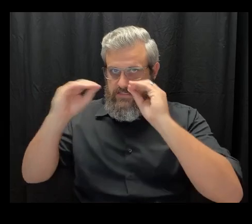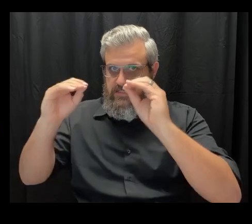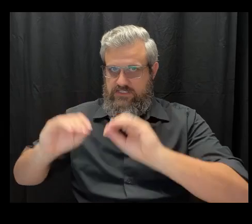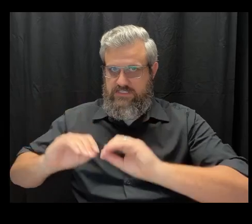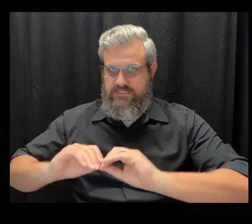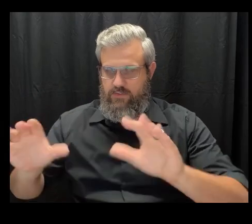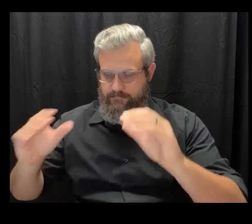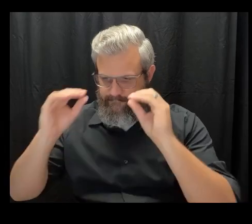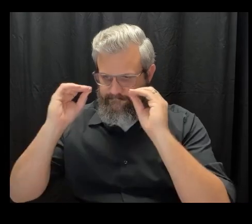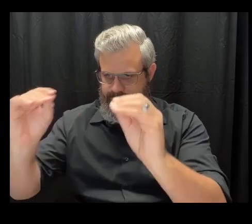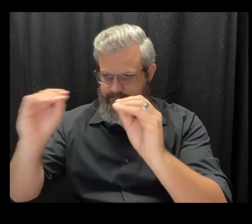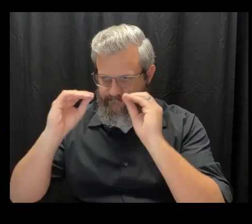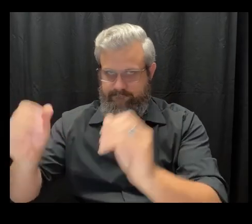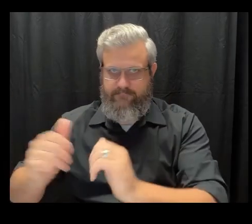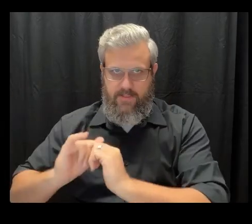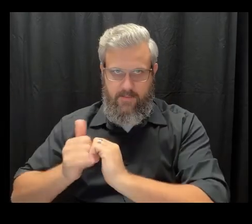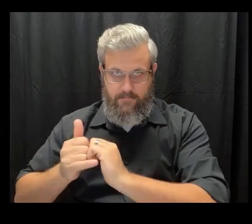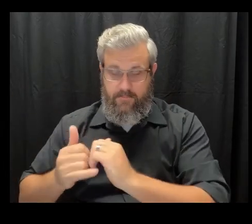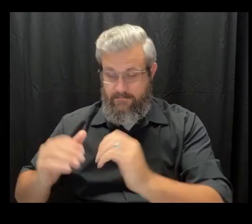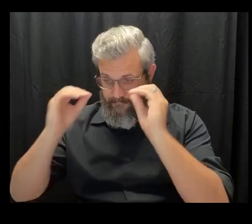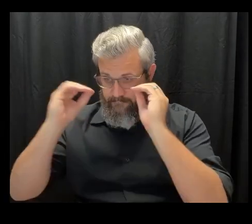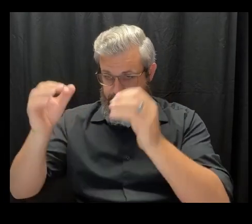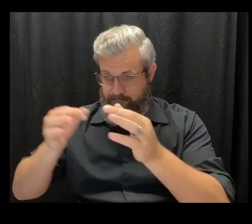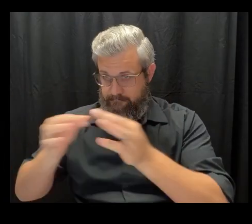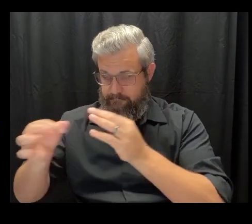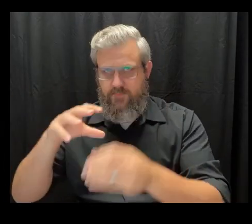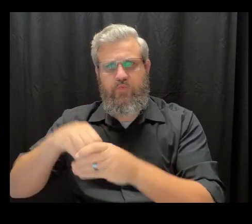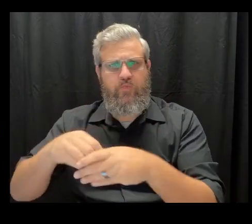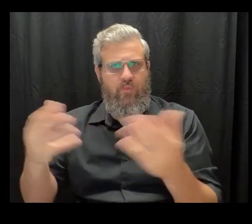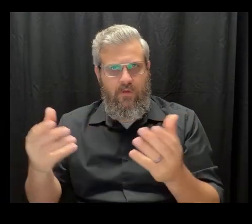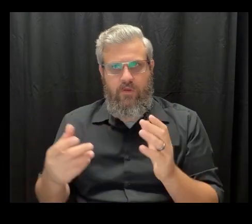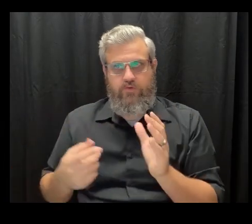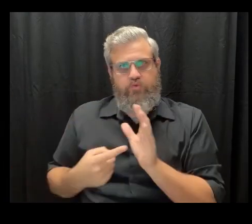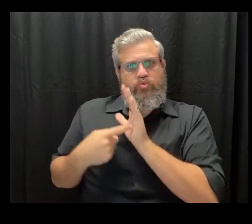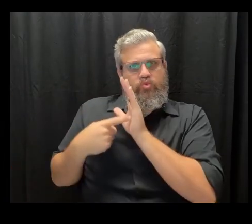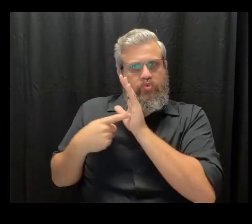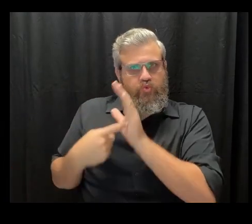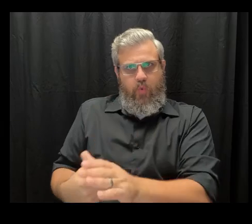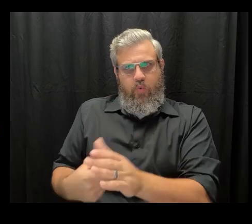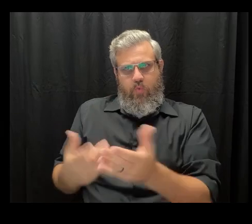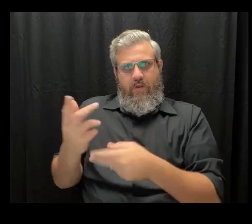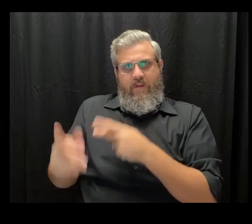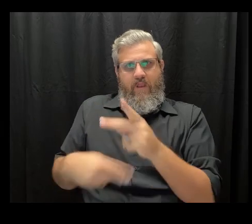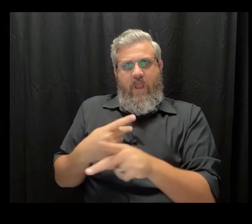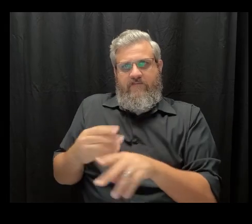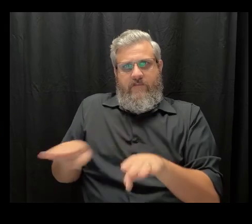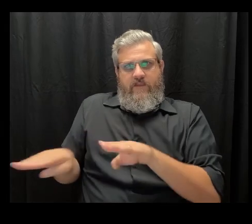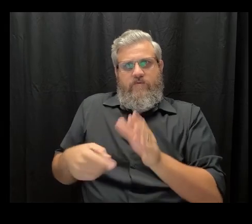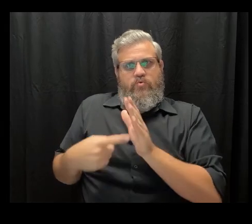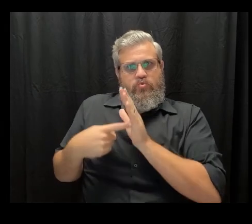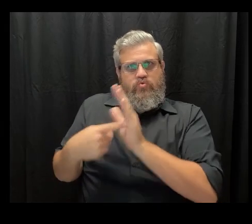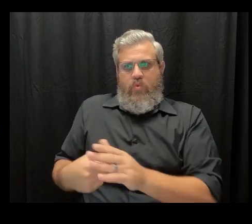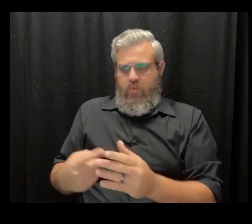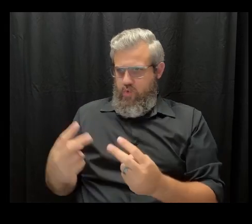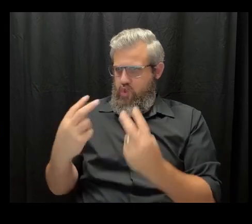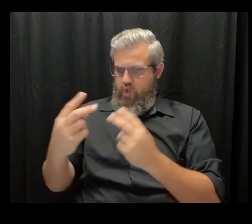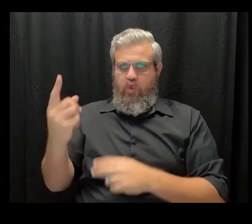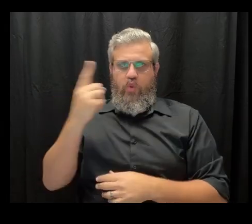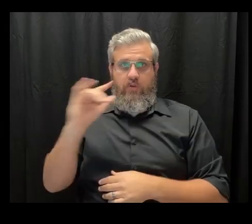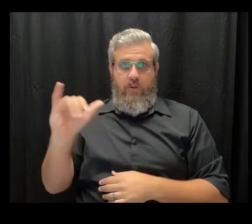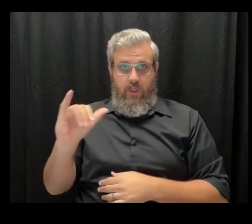behaviors includes modeling the replacement behavior by showing the student what it looks like, prompting the behavior,